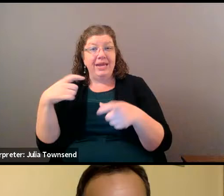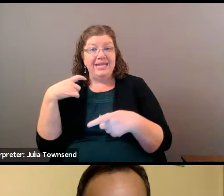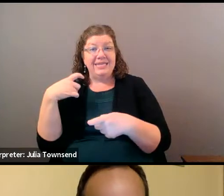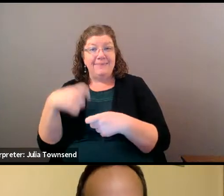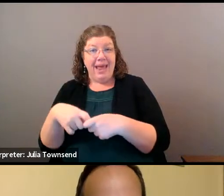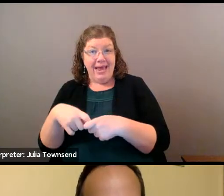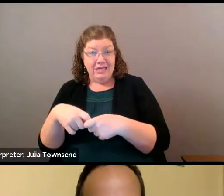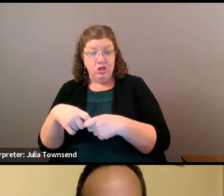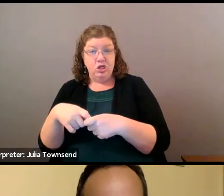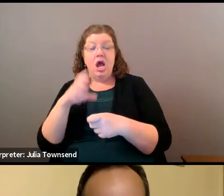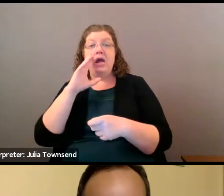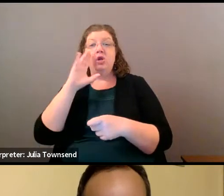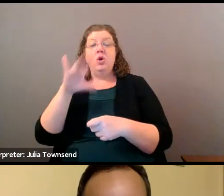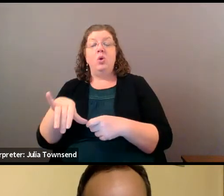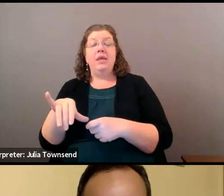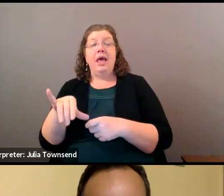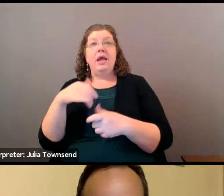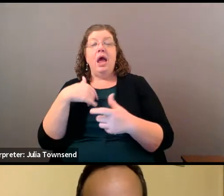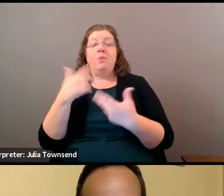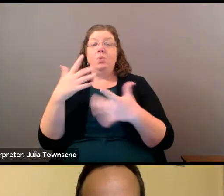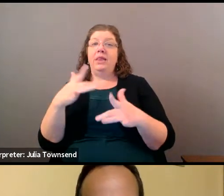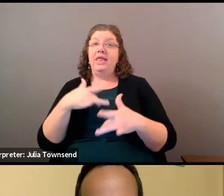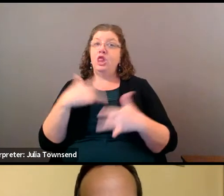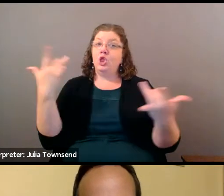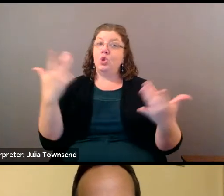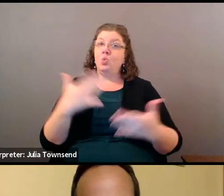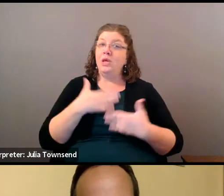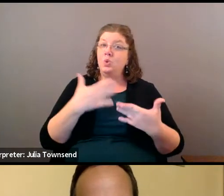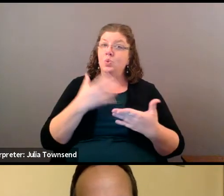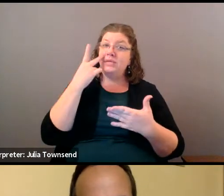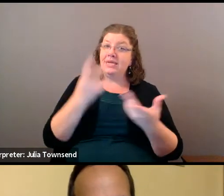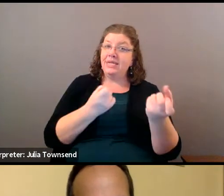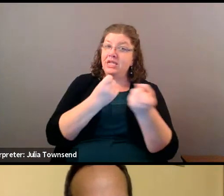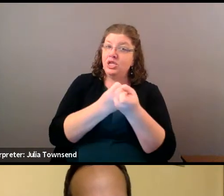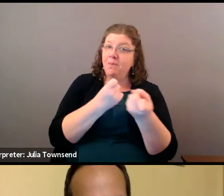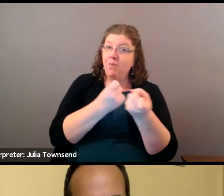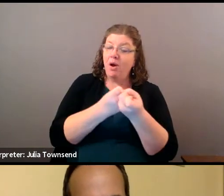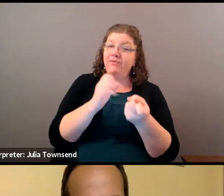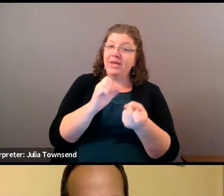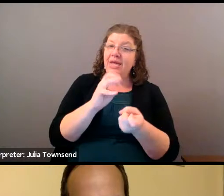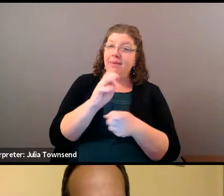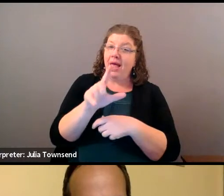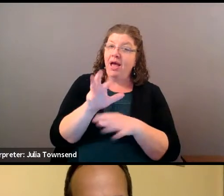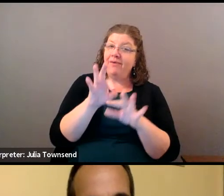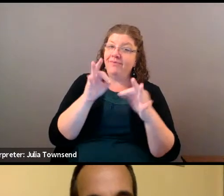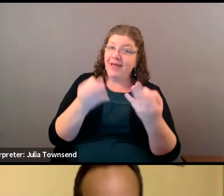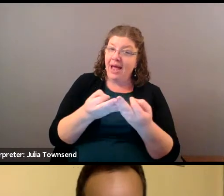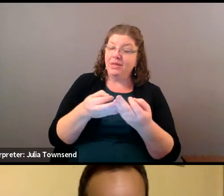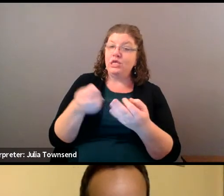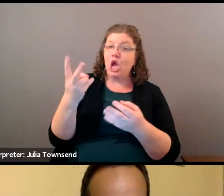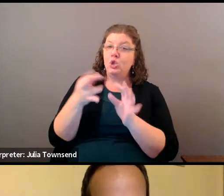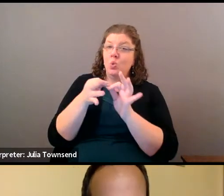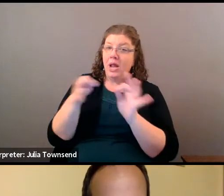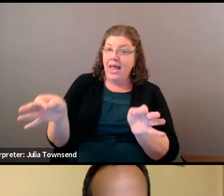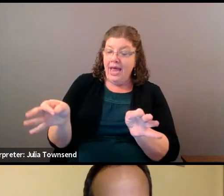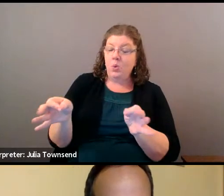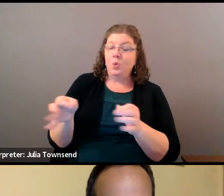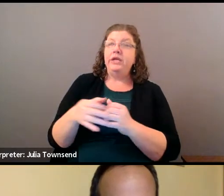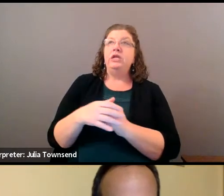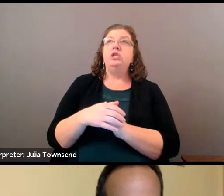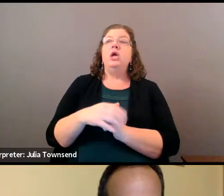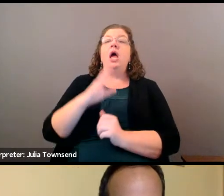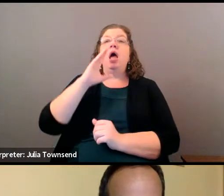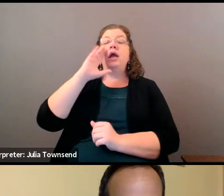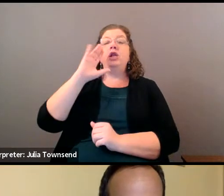that I'm very thrilled to see this support for EML families and dual language. I know